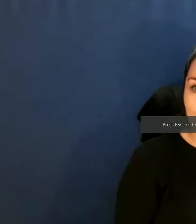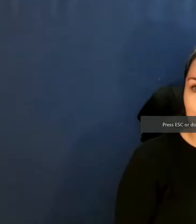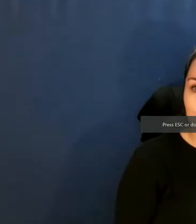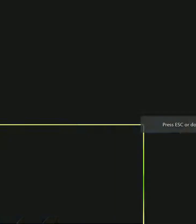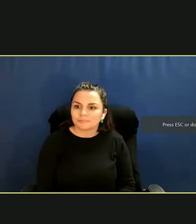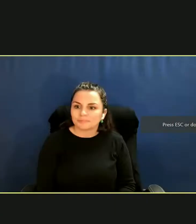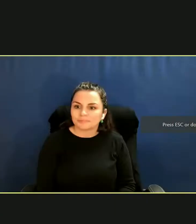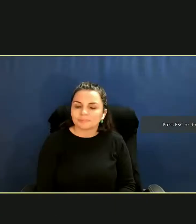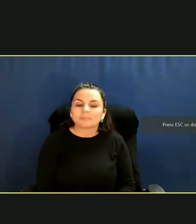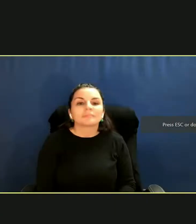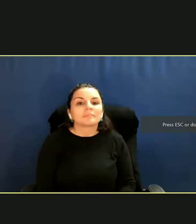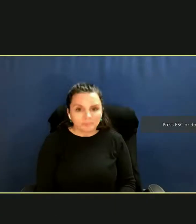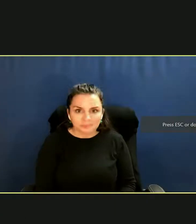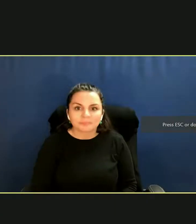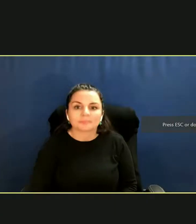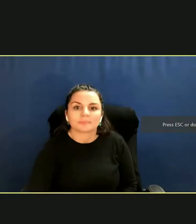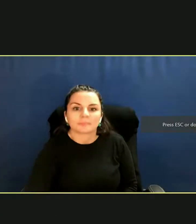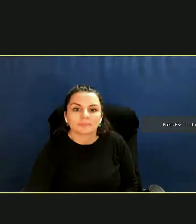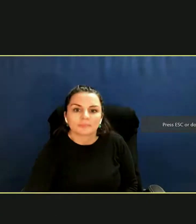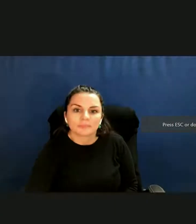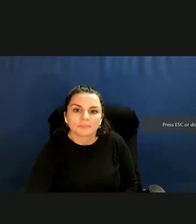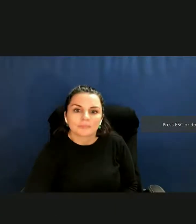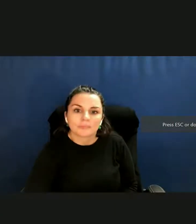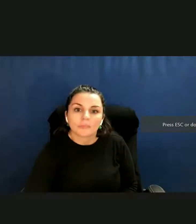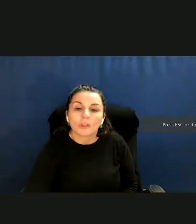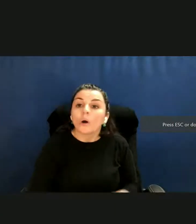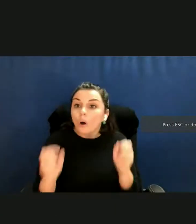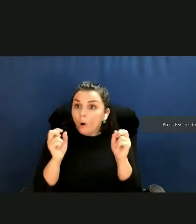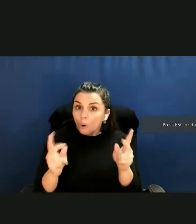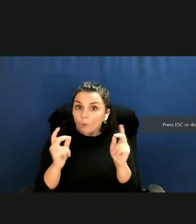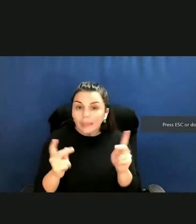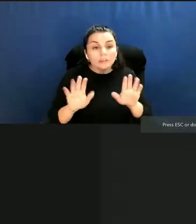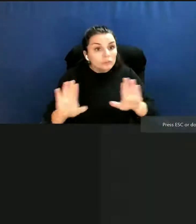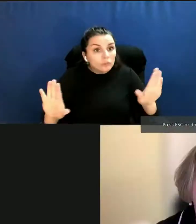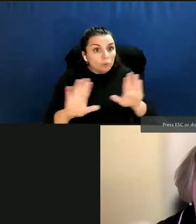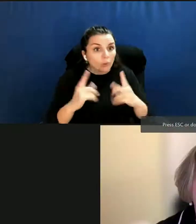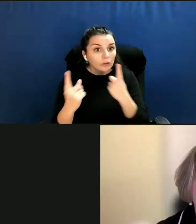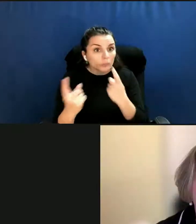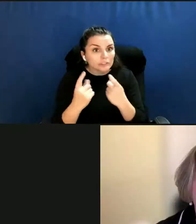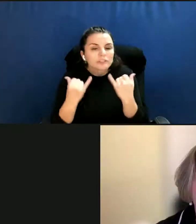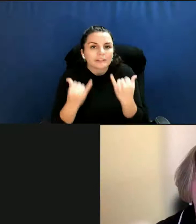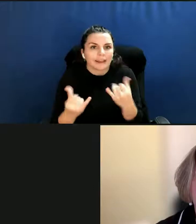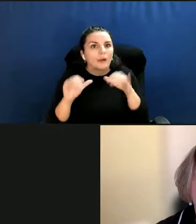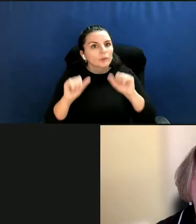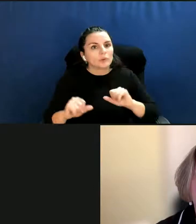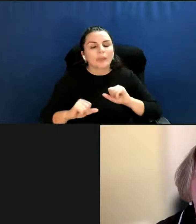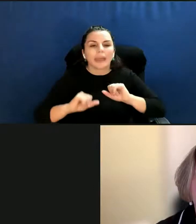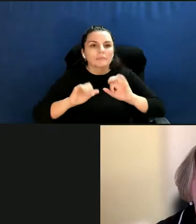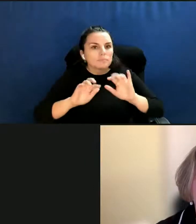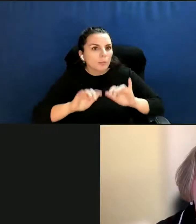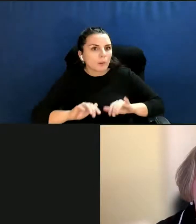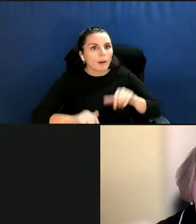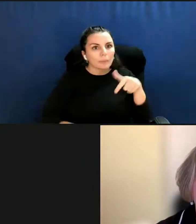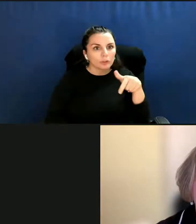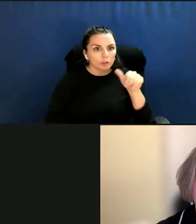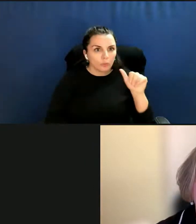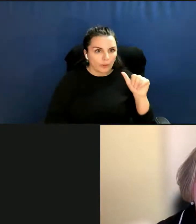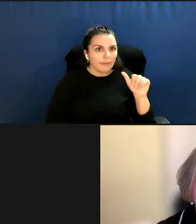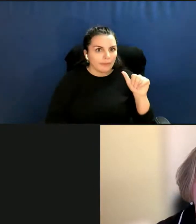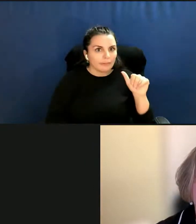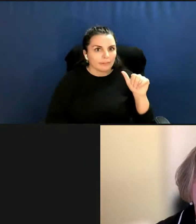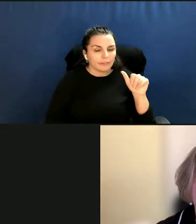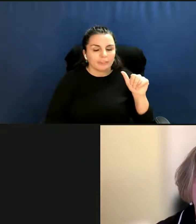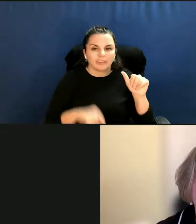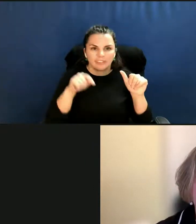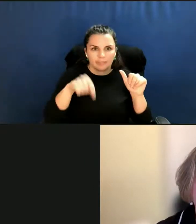Okay, hello everyone. So if you have any questions, you can put those in the Q&A using the Q&A button